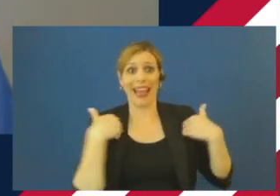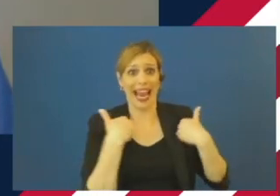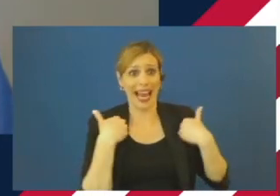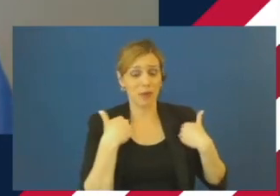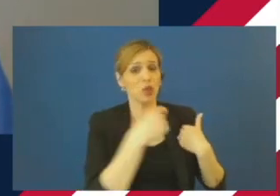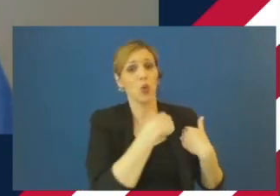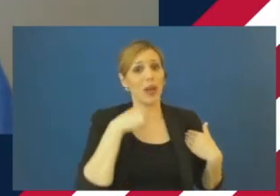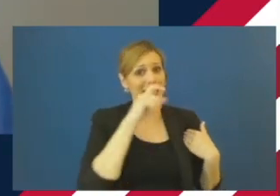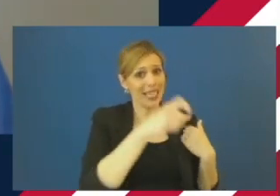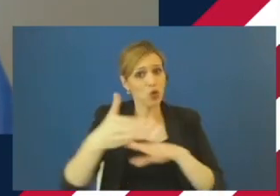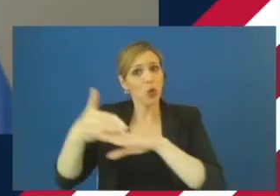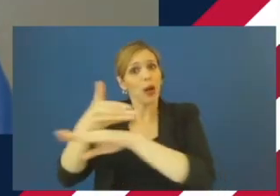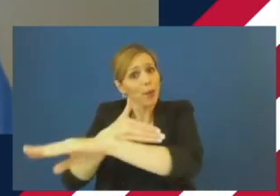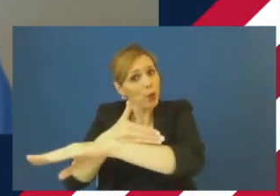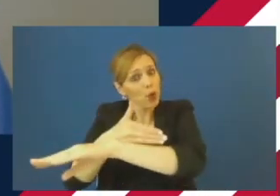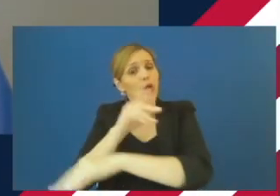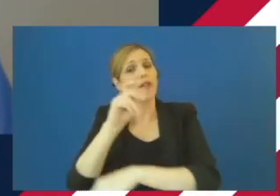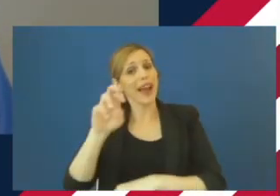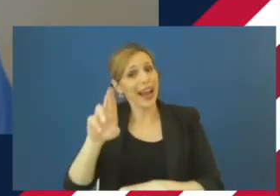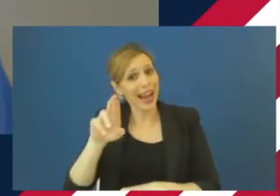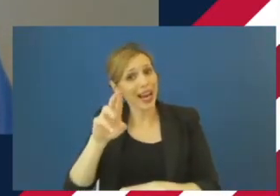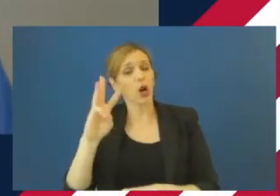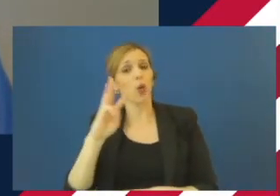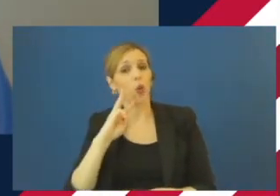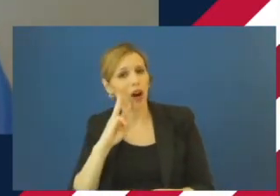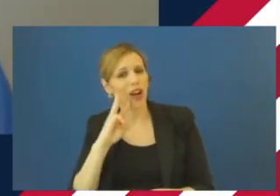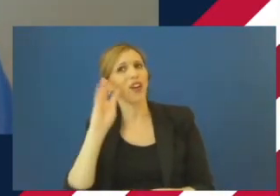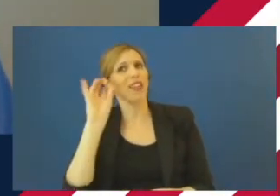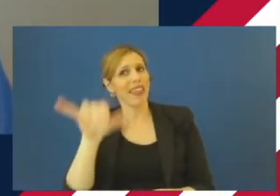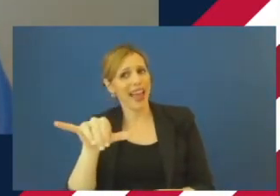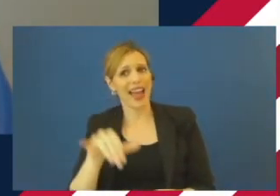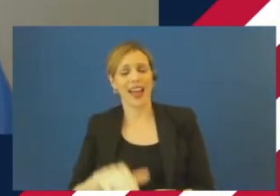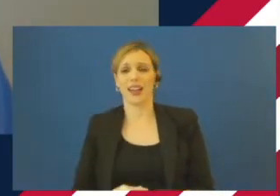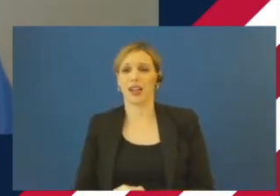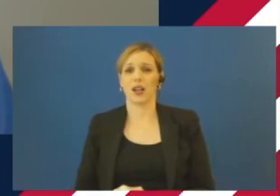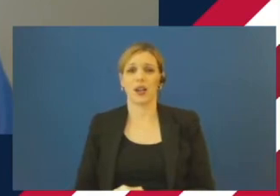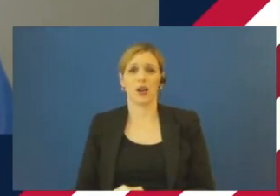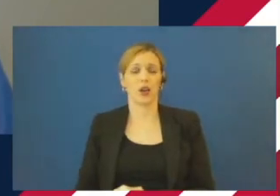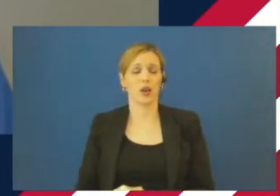be healthy food. We need to be able to convey the